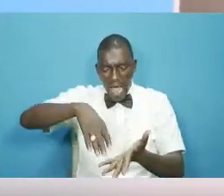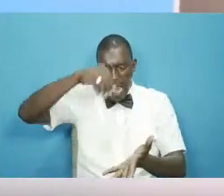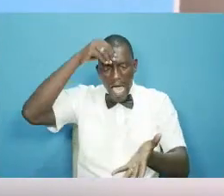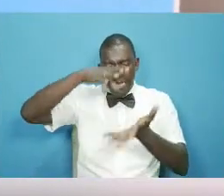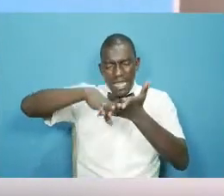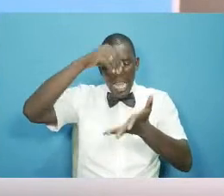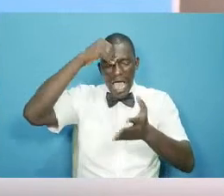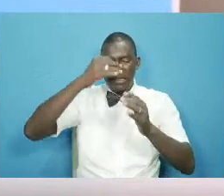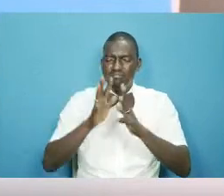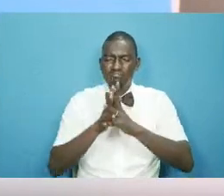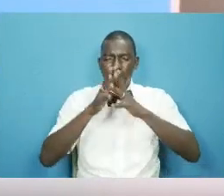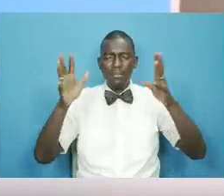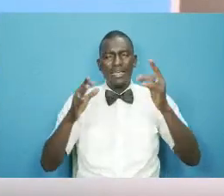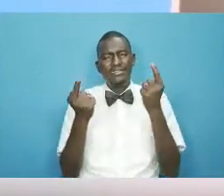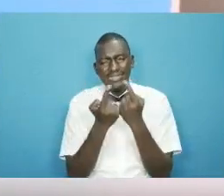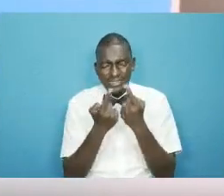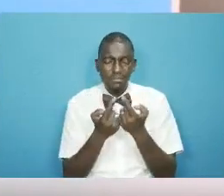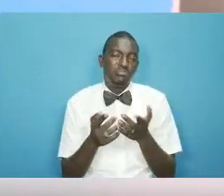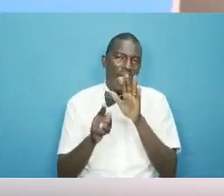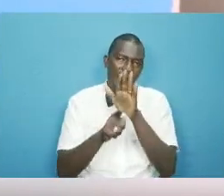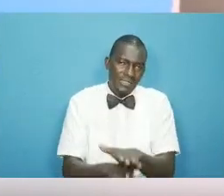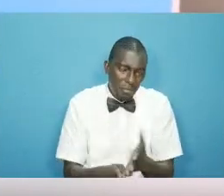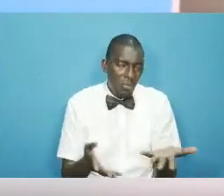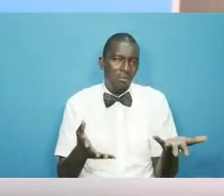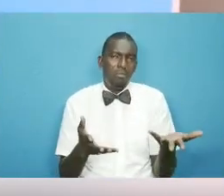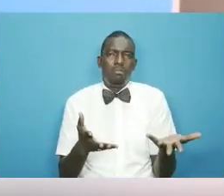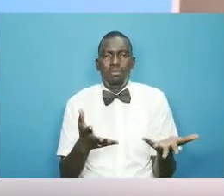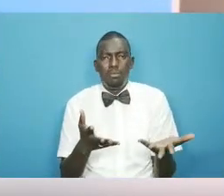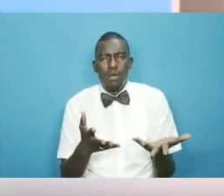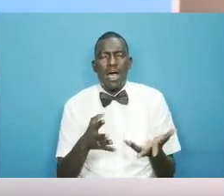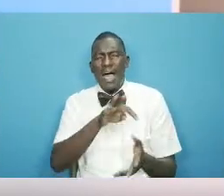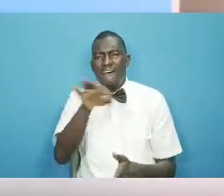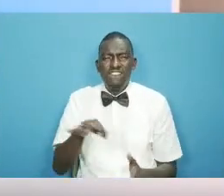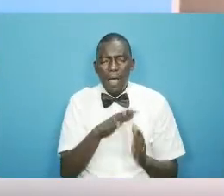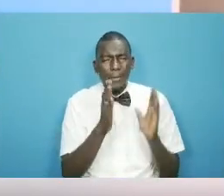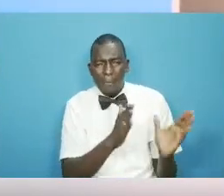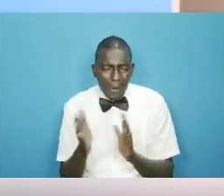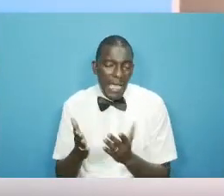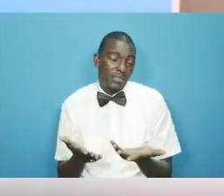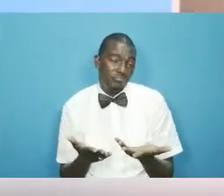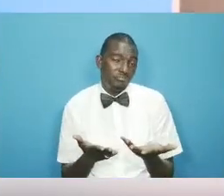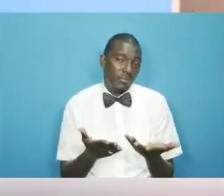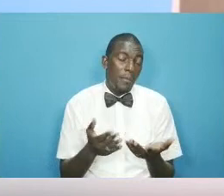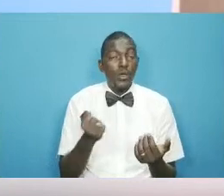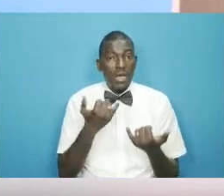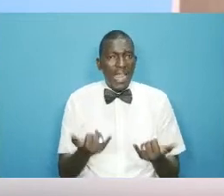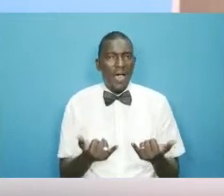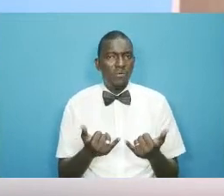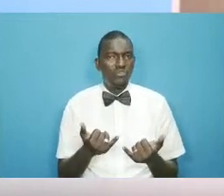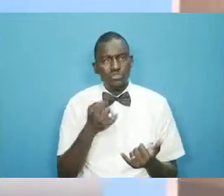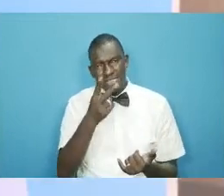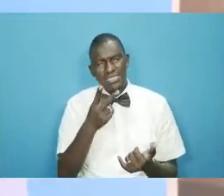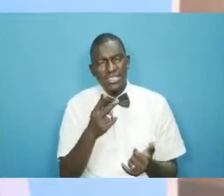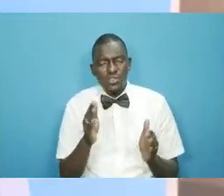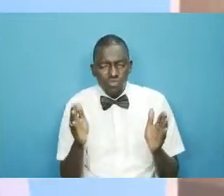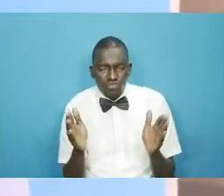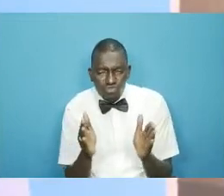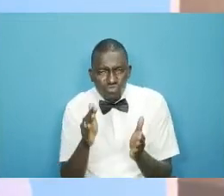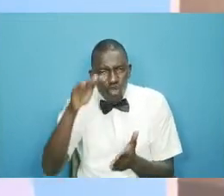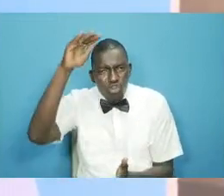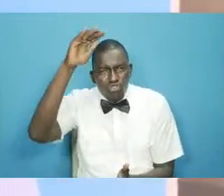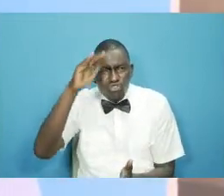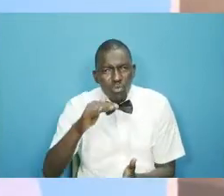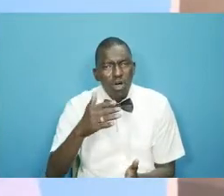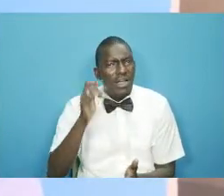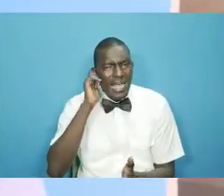many things about it, especially like the family planning thing, because nowadays you will see a small girl with